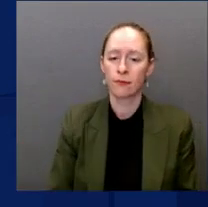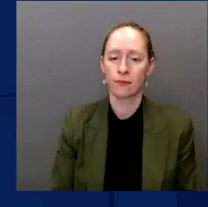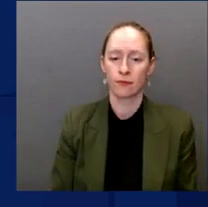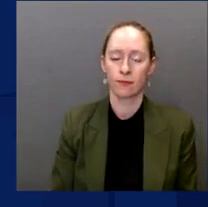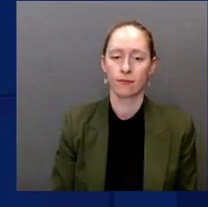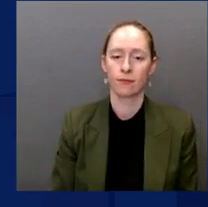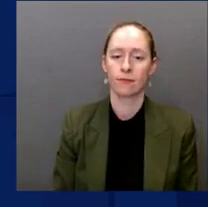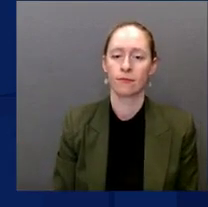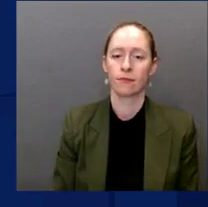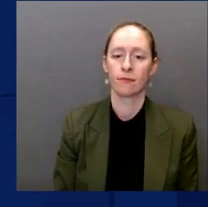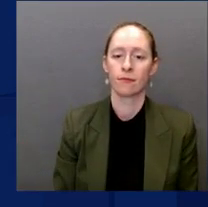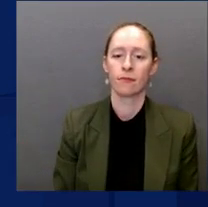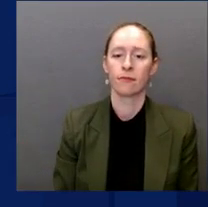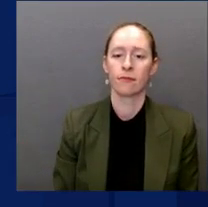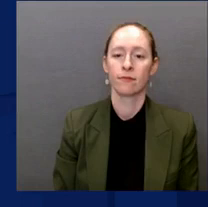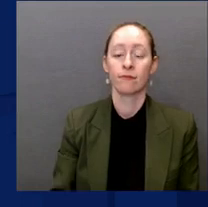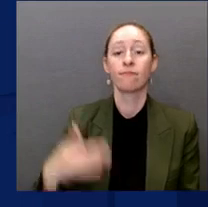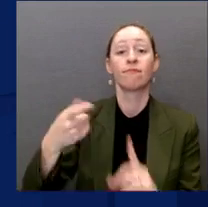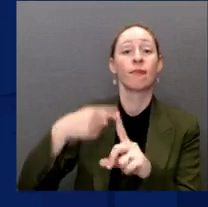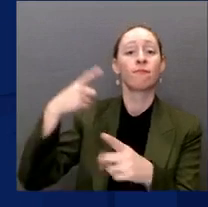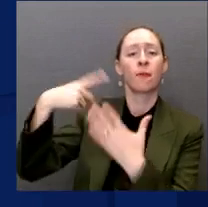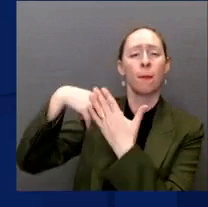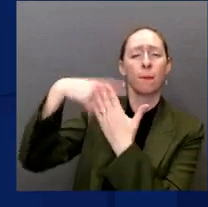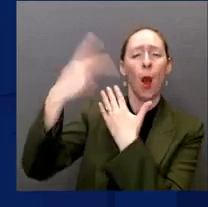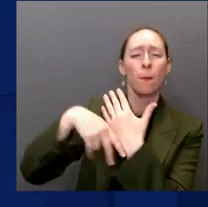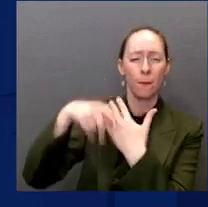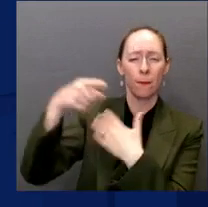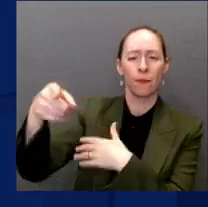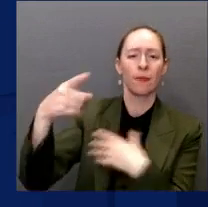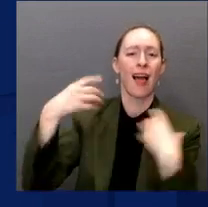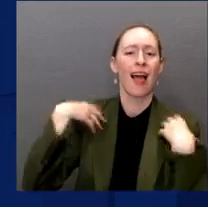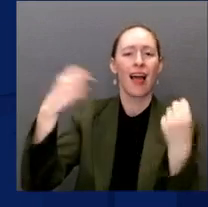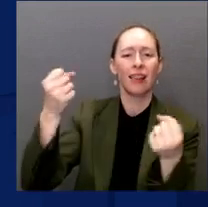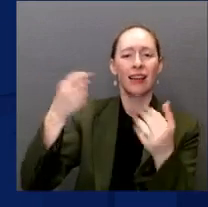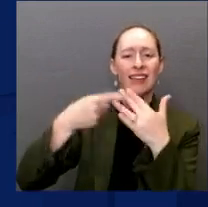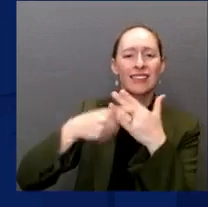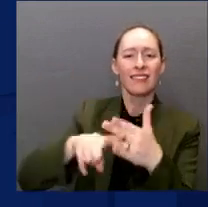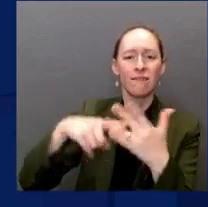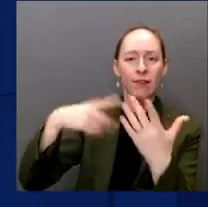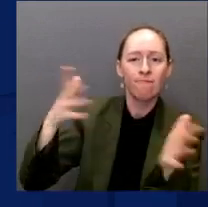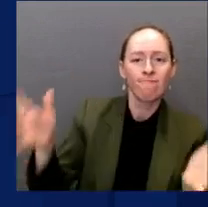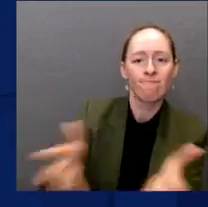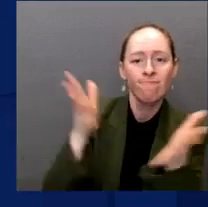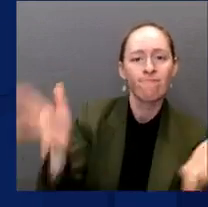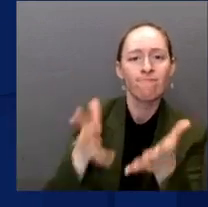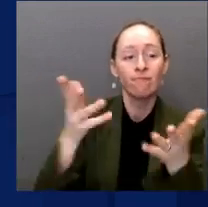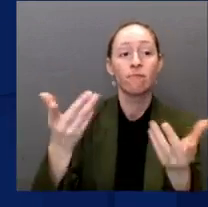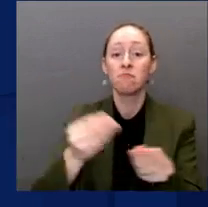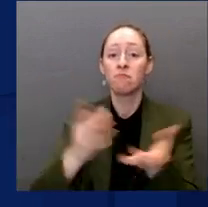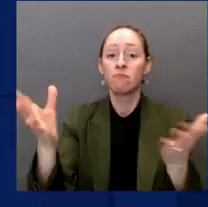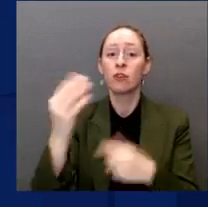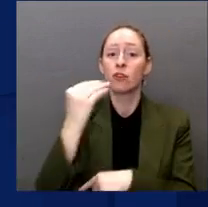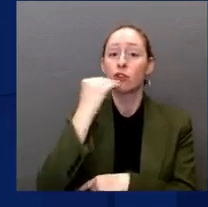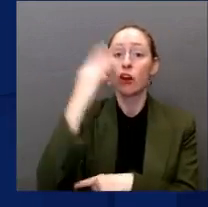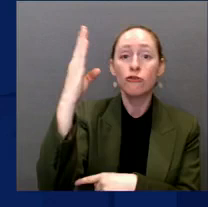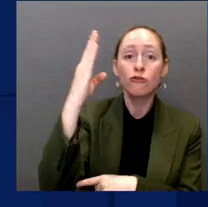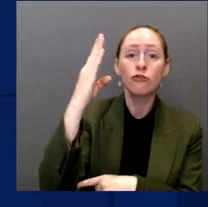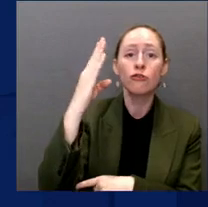of our school meals. But we're just getting started. And I want to highlight the proposed pathway to the national